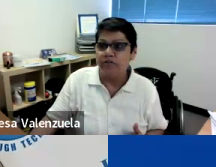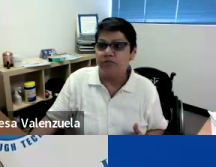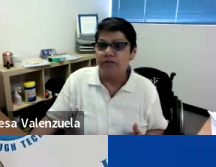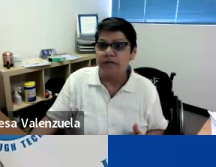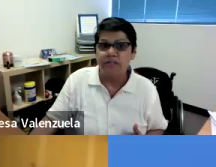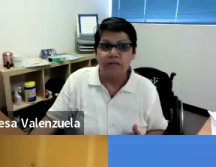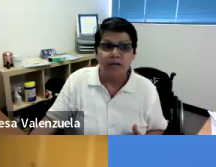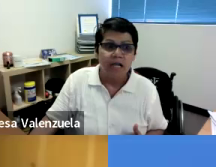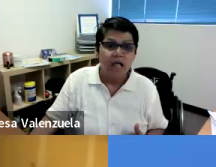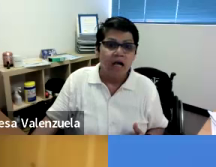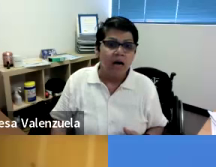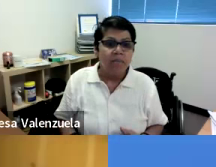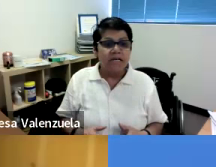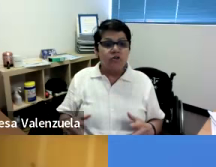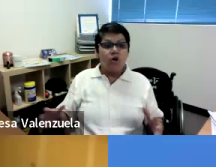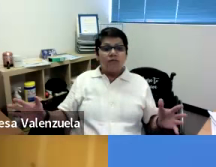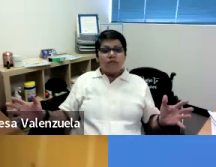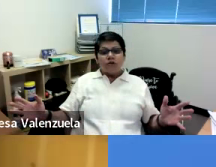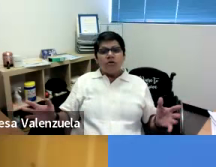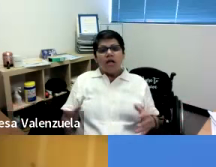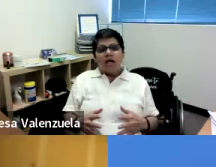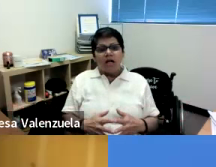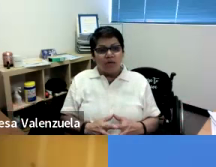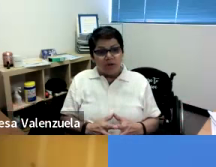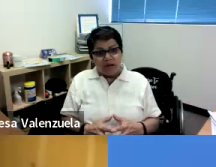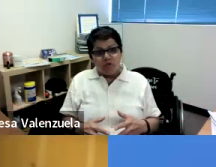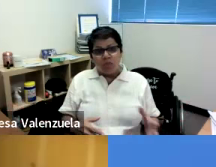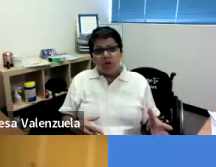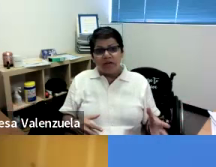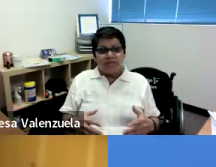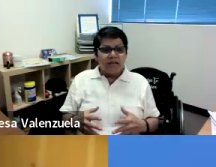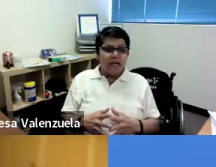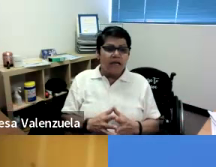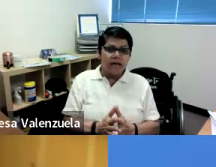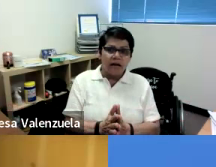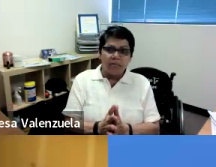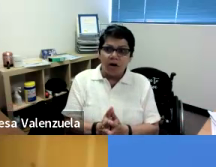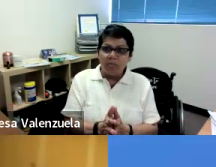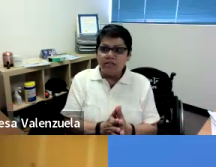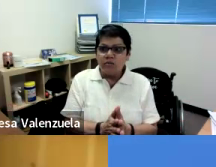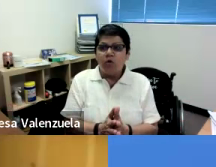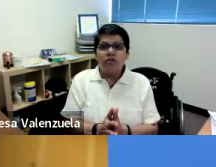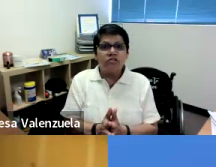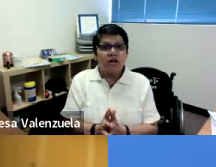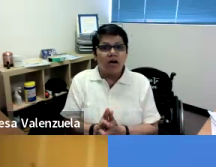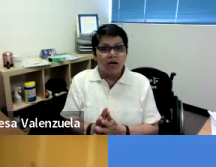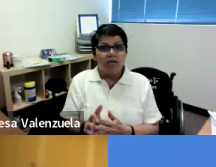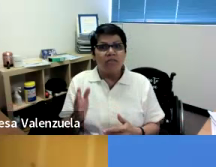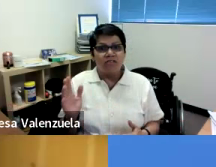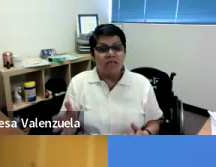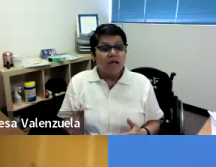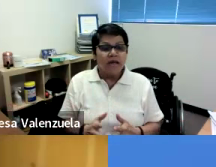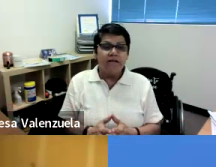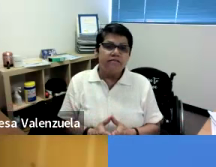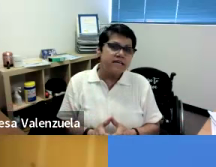Diego Futures Foundation. As an overview, we have corporate giving, and our main supporters are